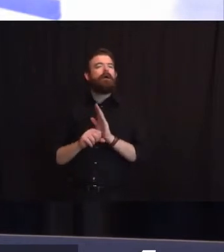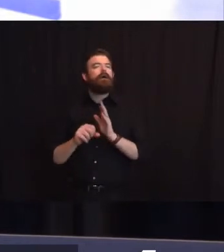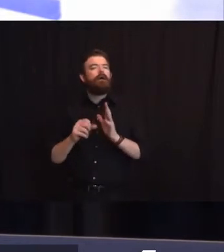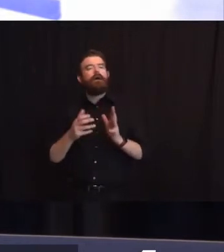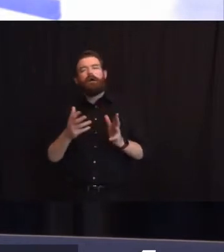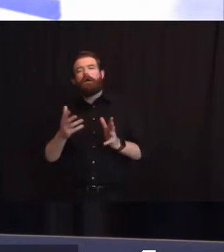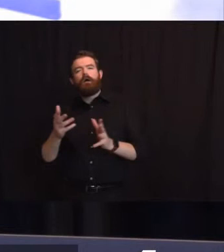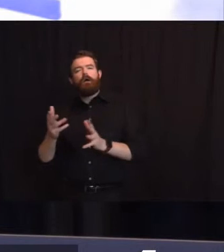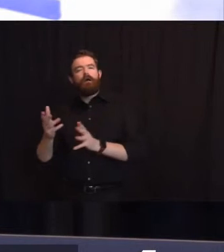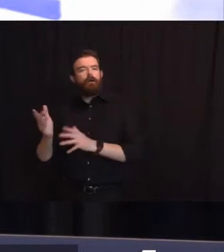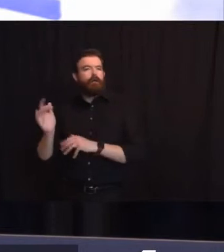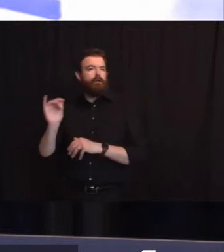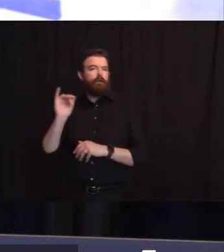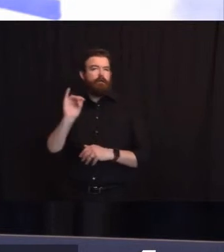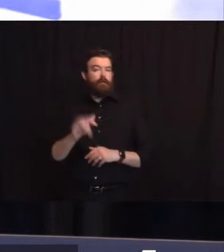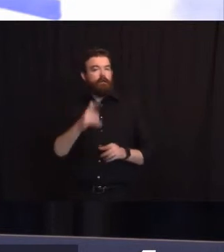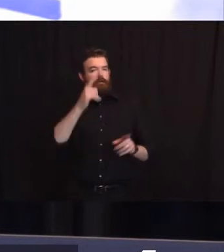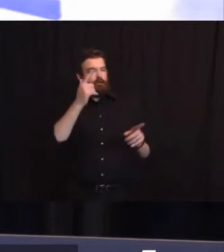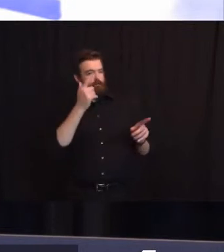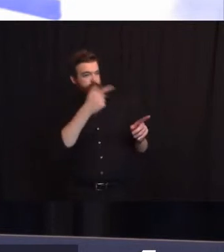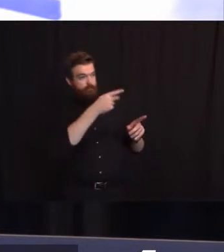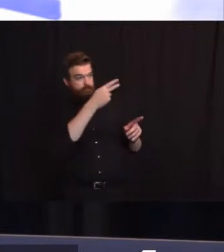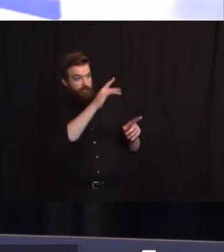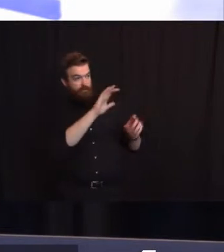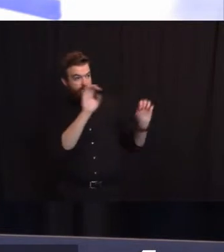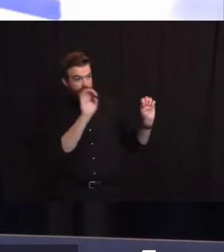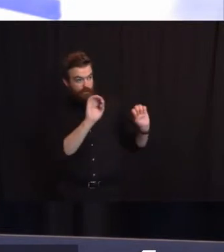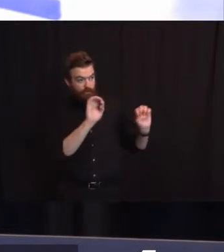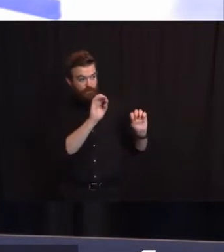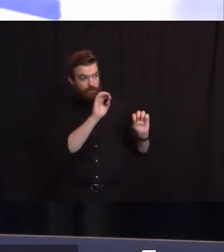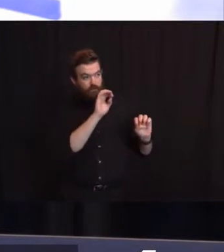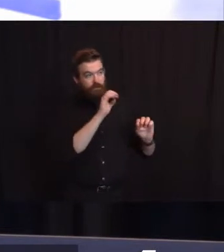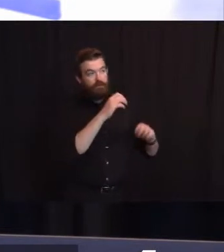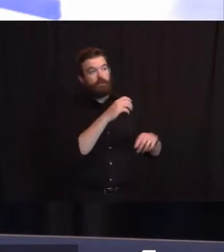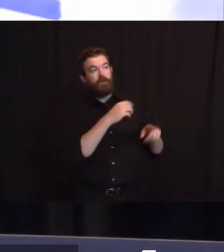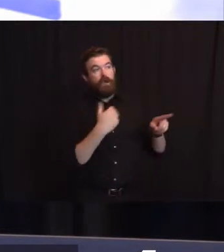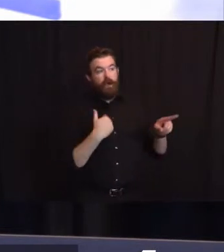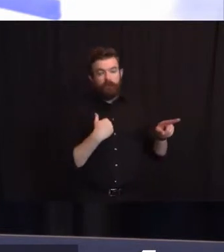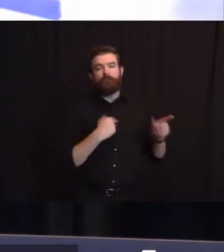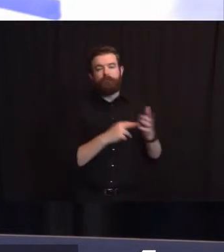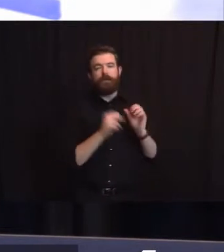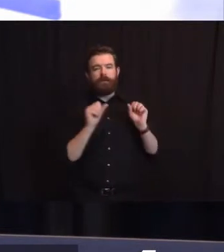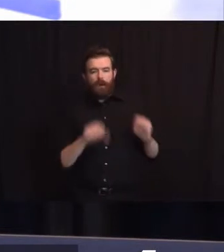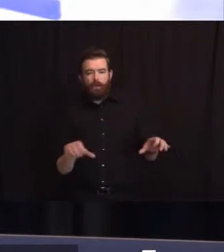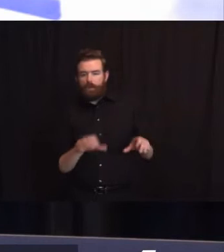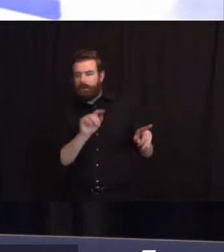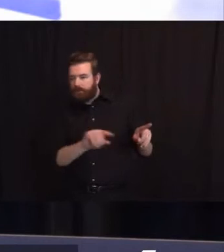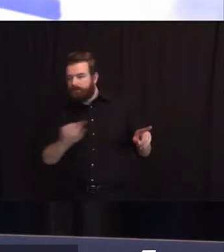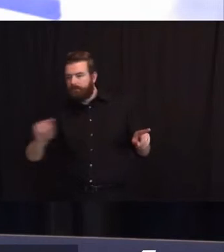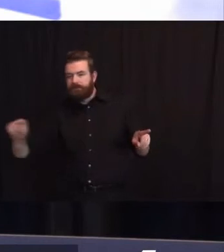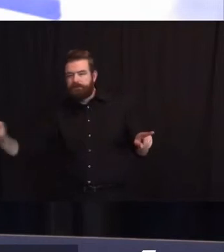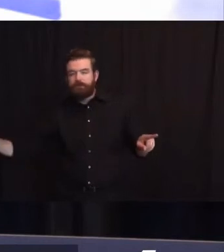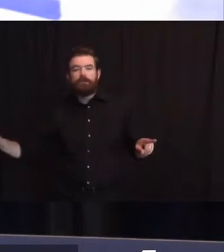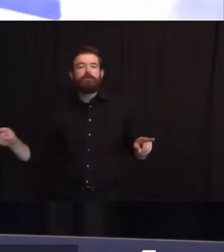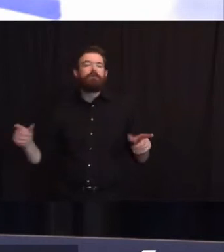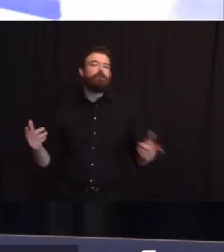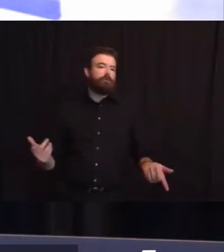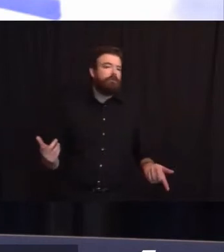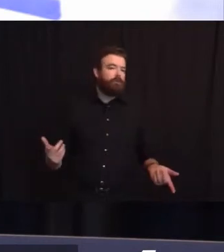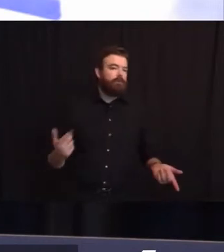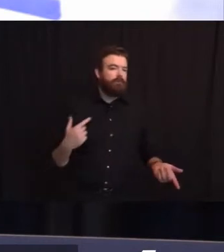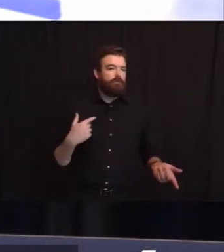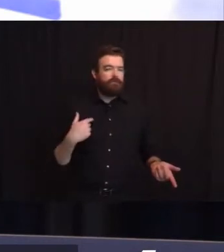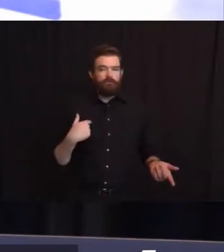from beginning to hopefully some end at some point in time. But we want to keep those waivers in place so that we can